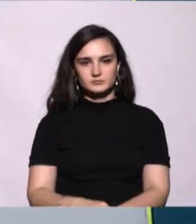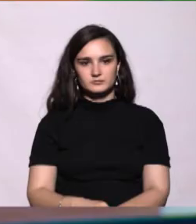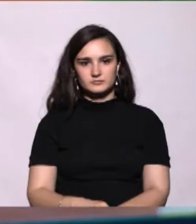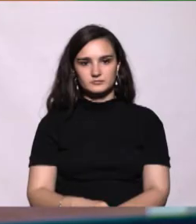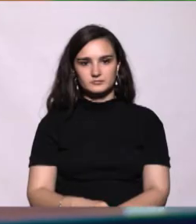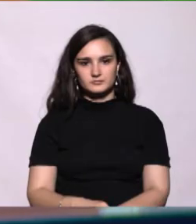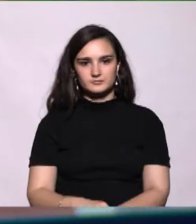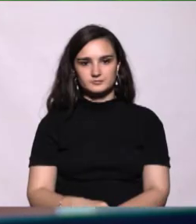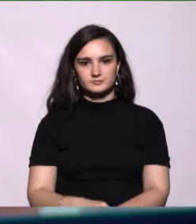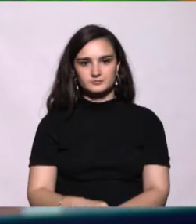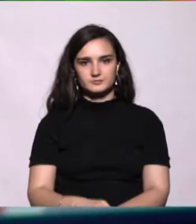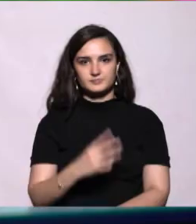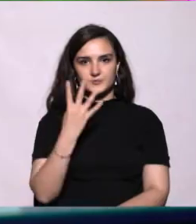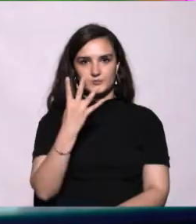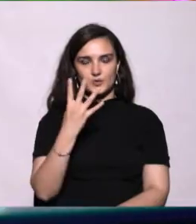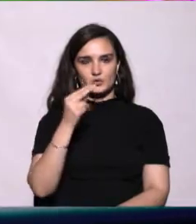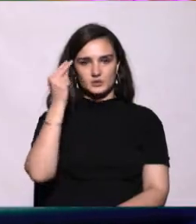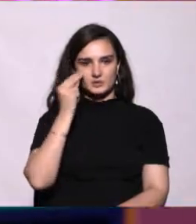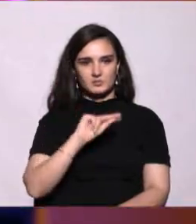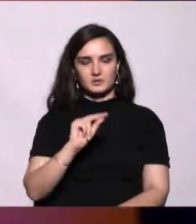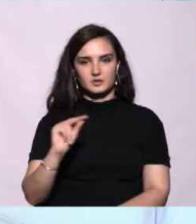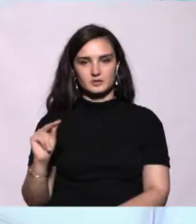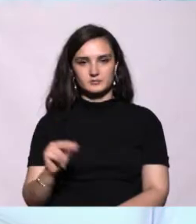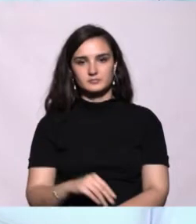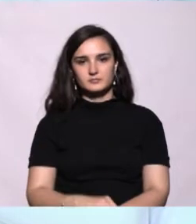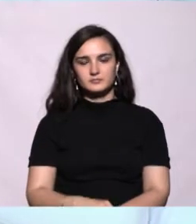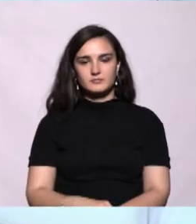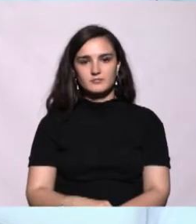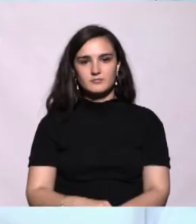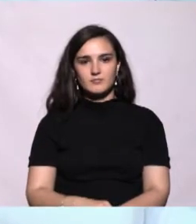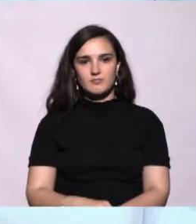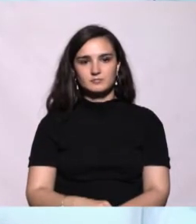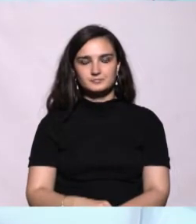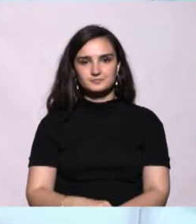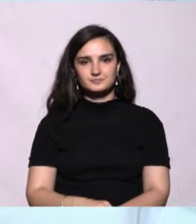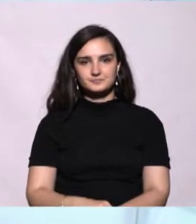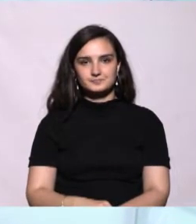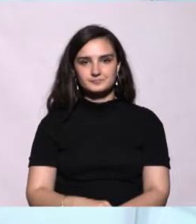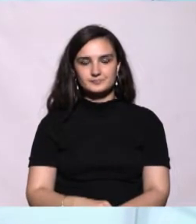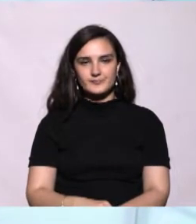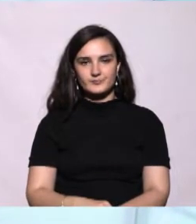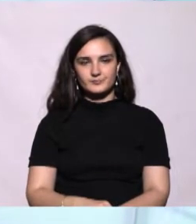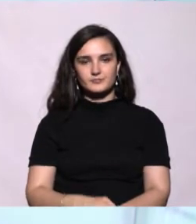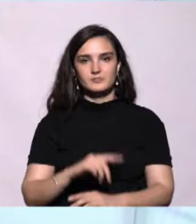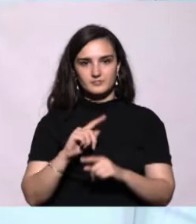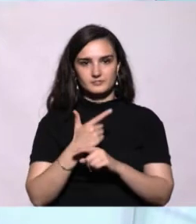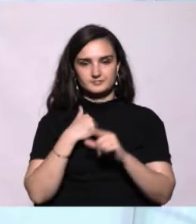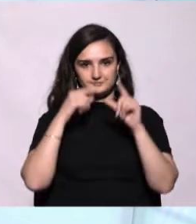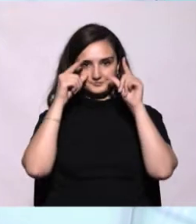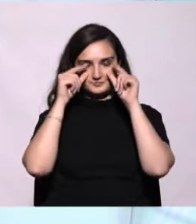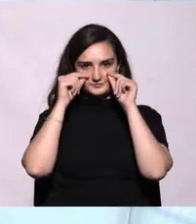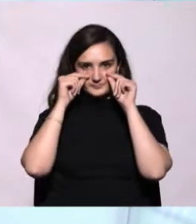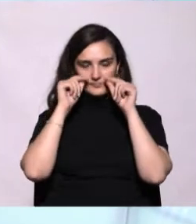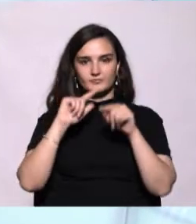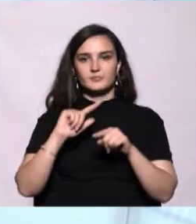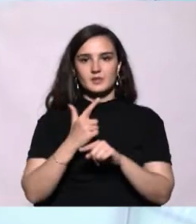And four pencils. Good. Next one. Again, I close my eyes